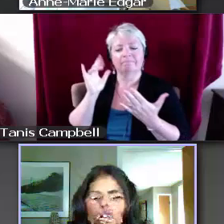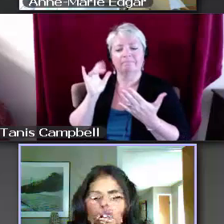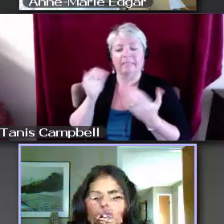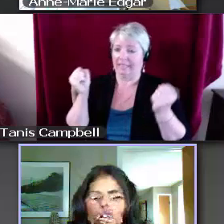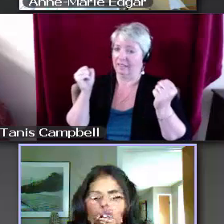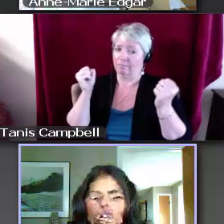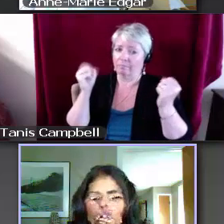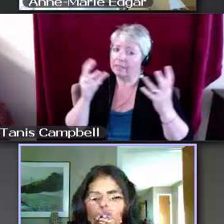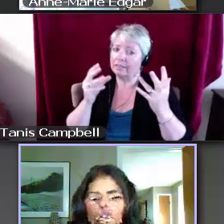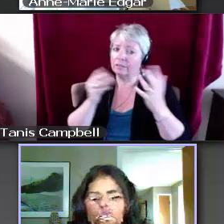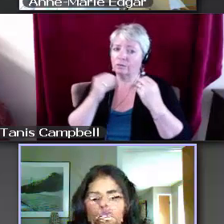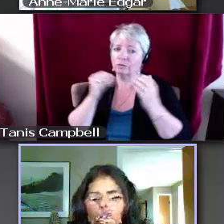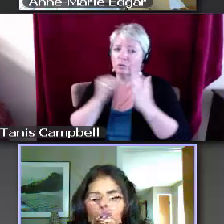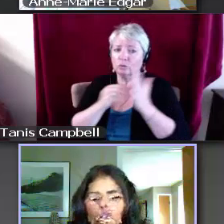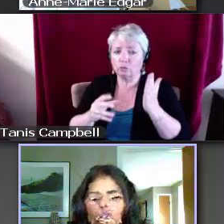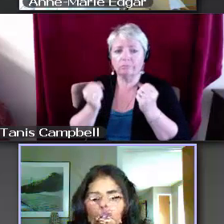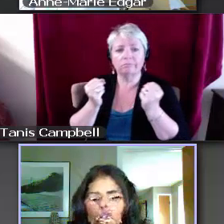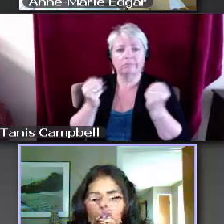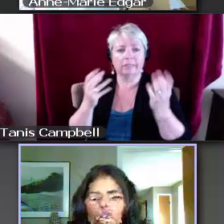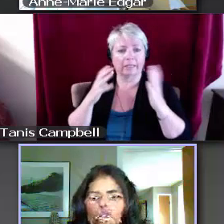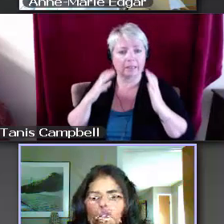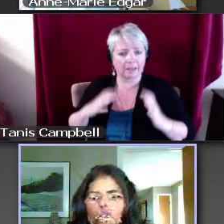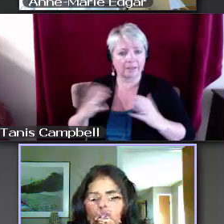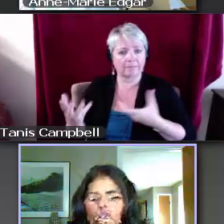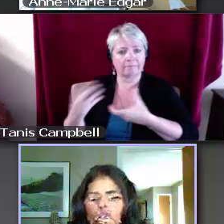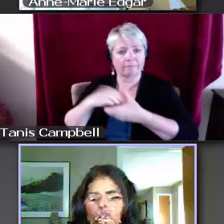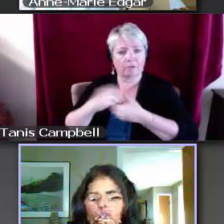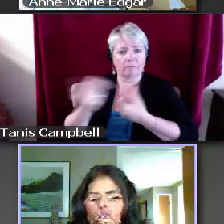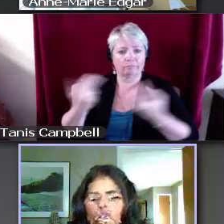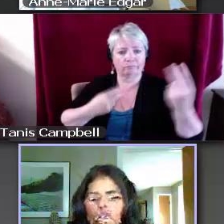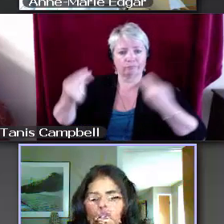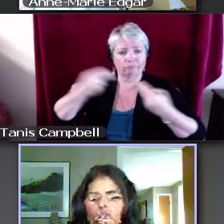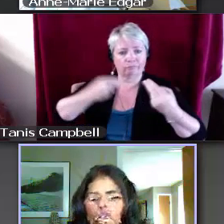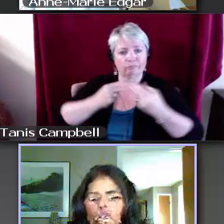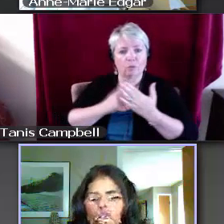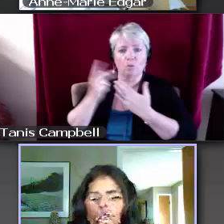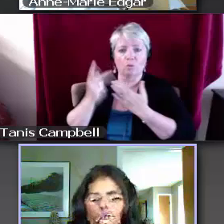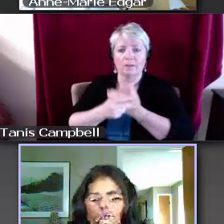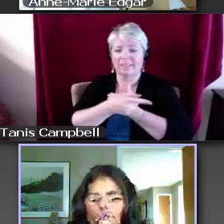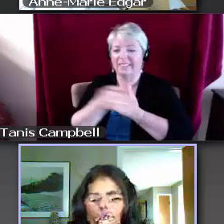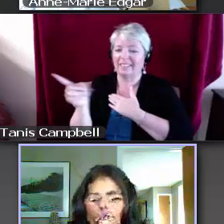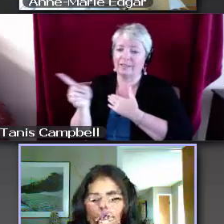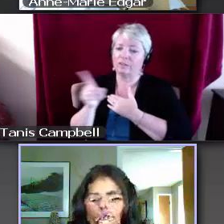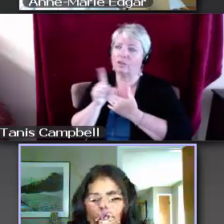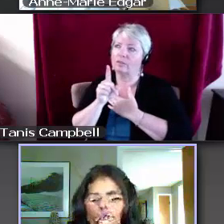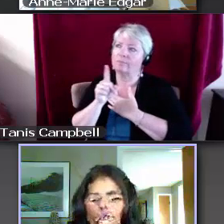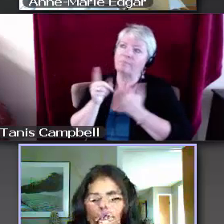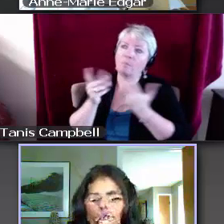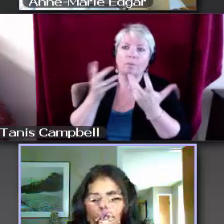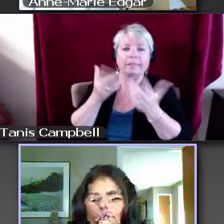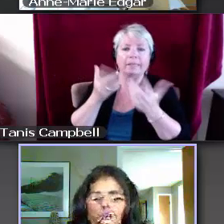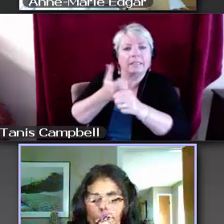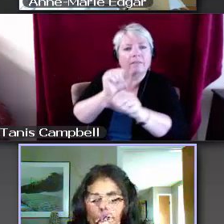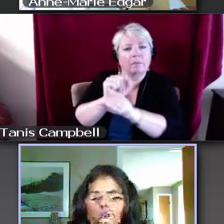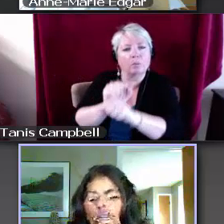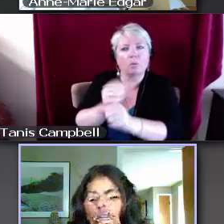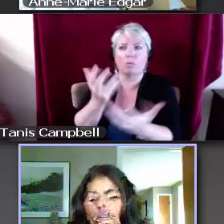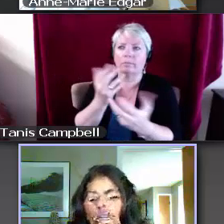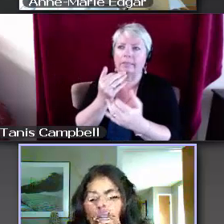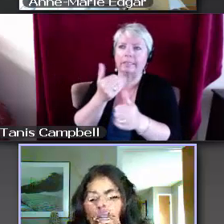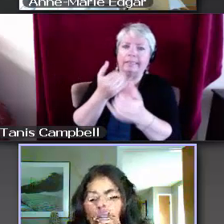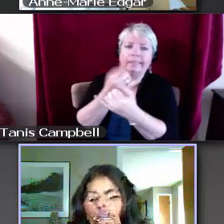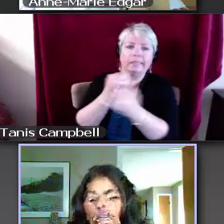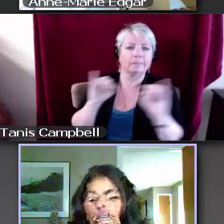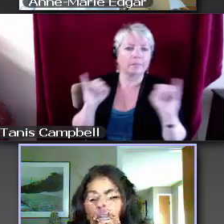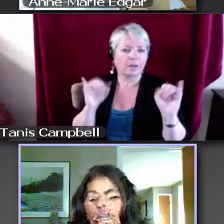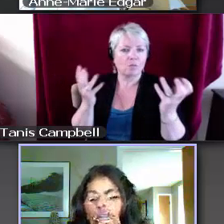into the programs who also are, just strongly want to be entrepreneurs, want to be independent, want to be